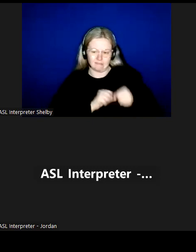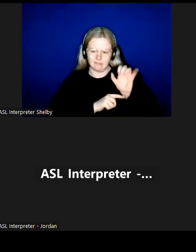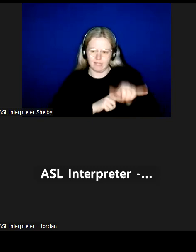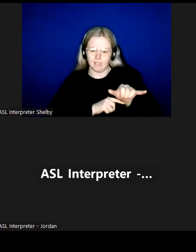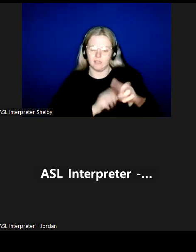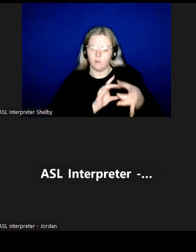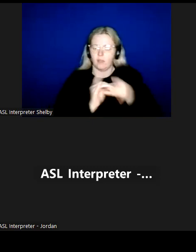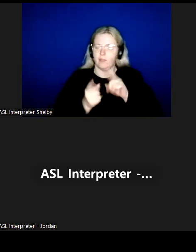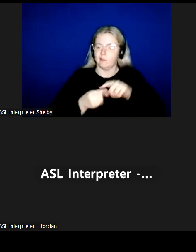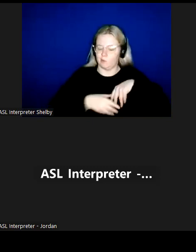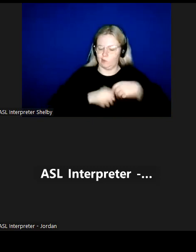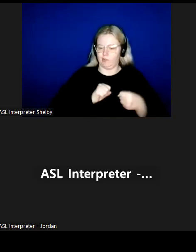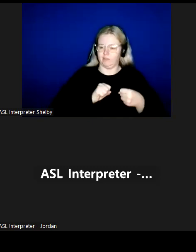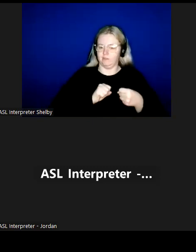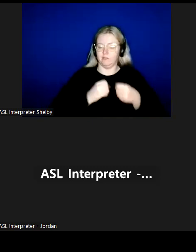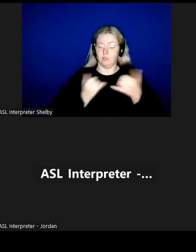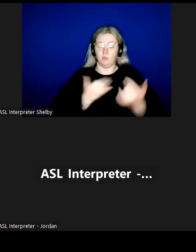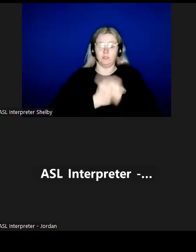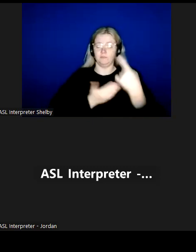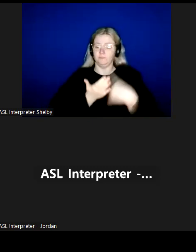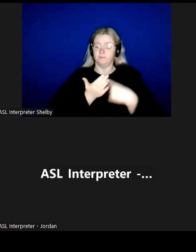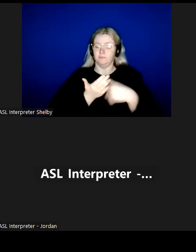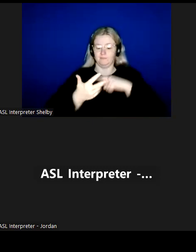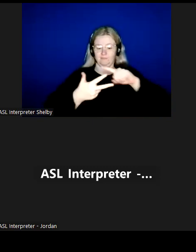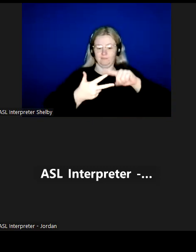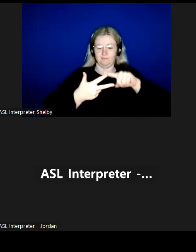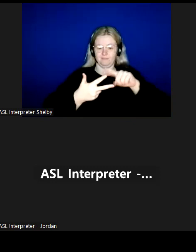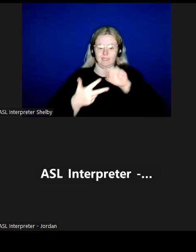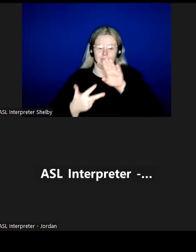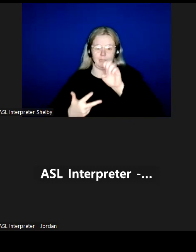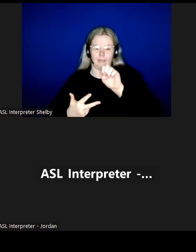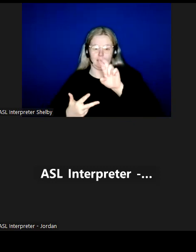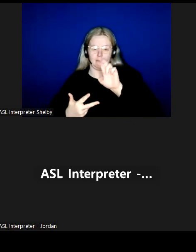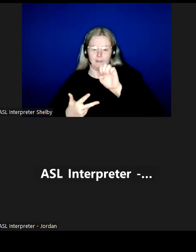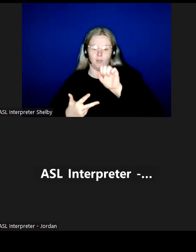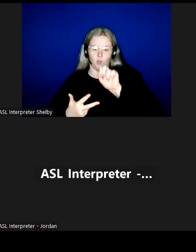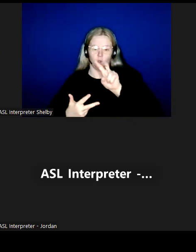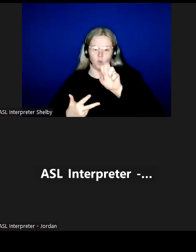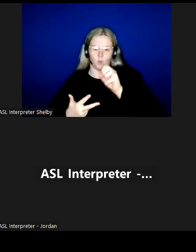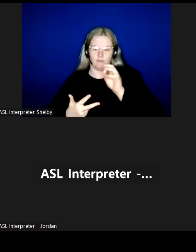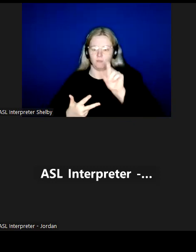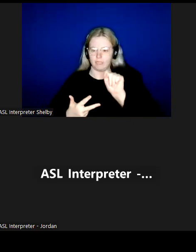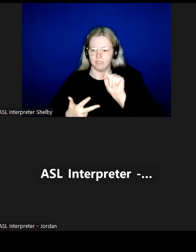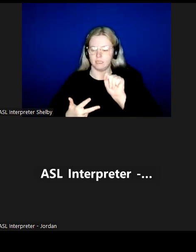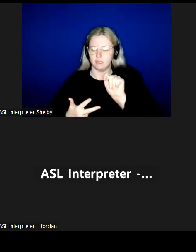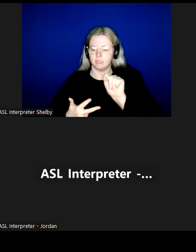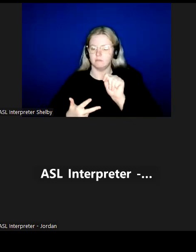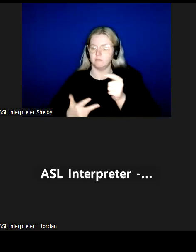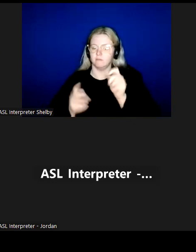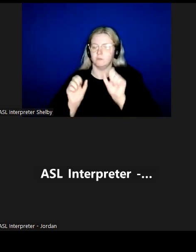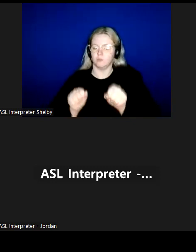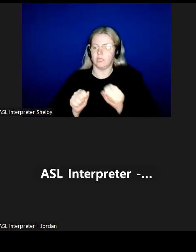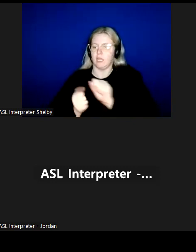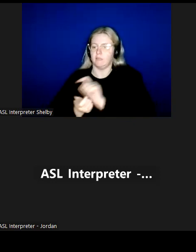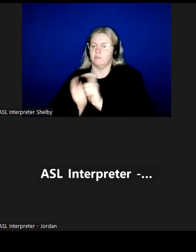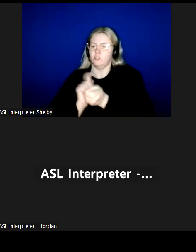on bereavement, some of the principles can certainly be translated into other types of grief